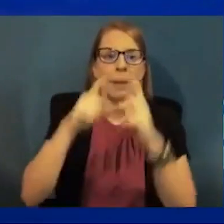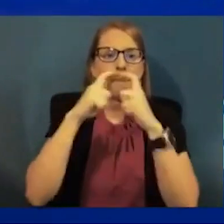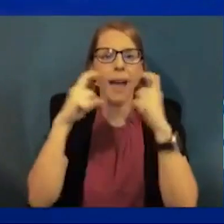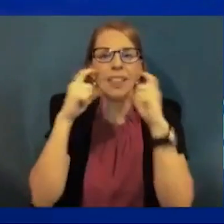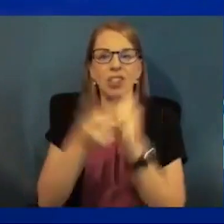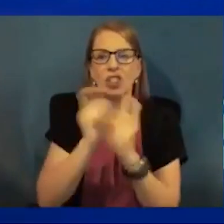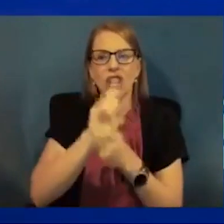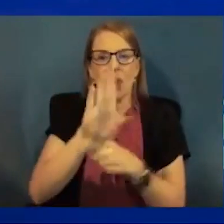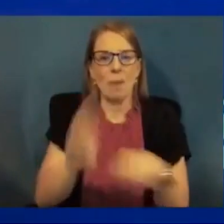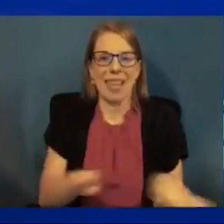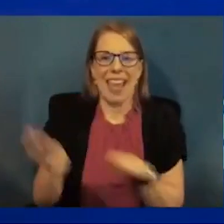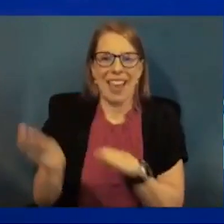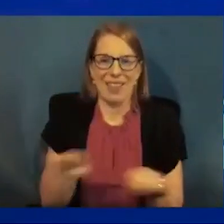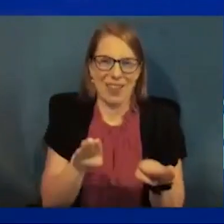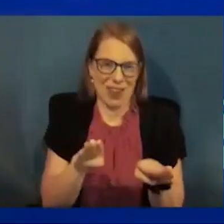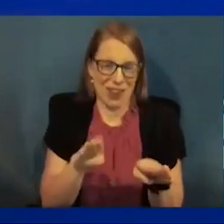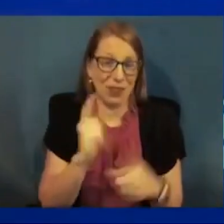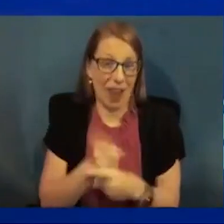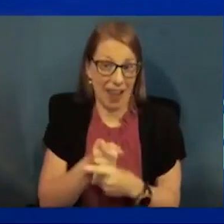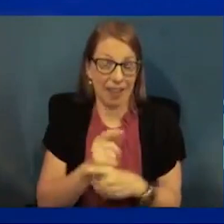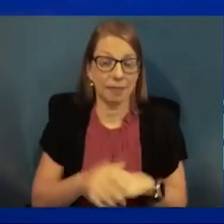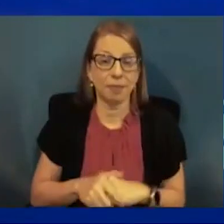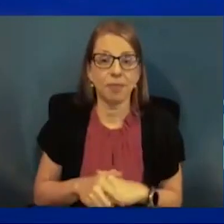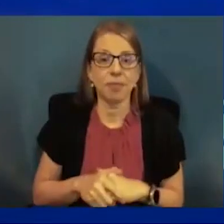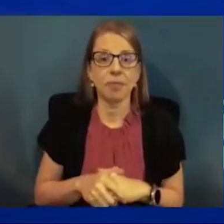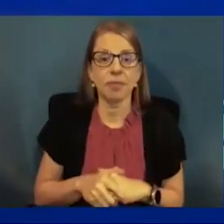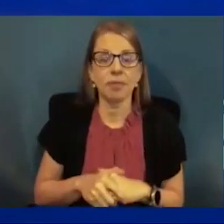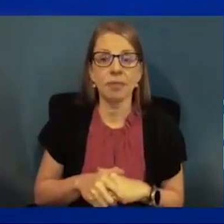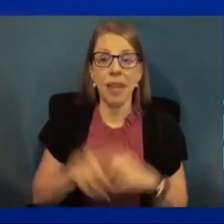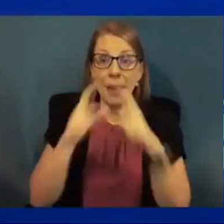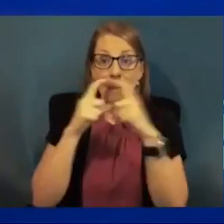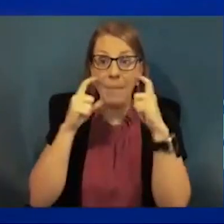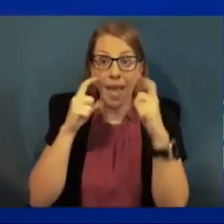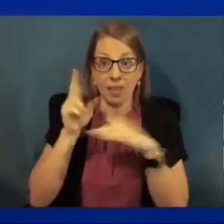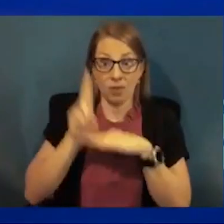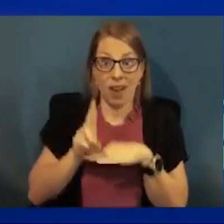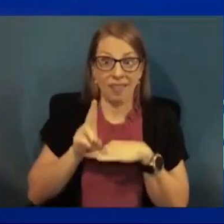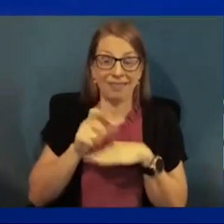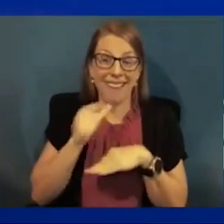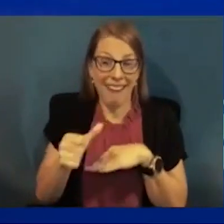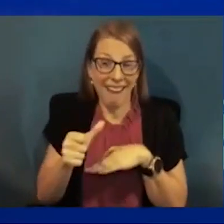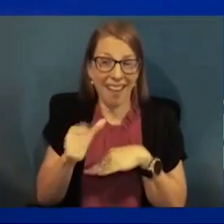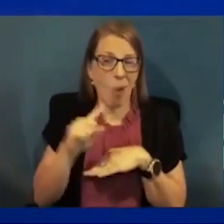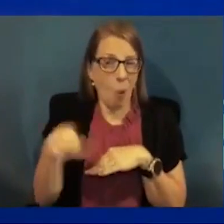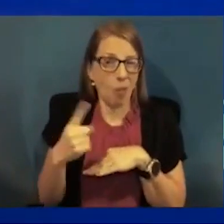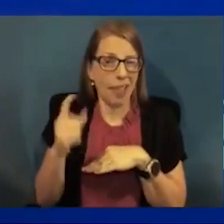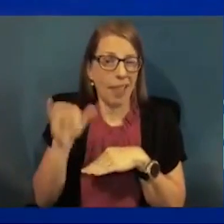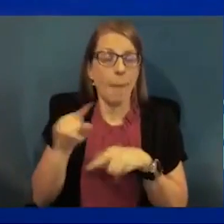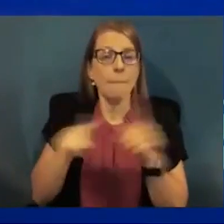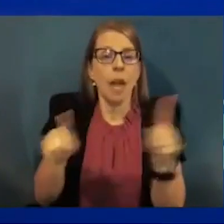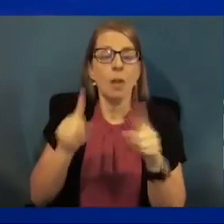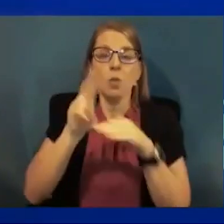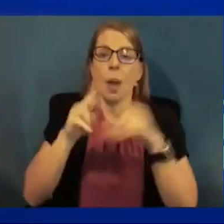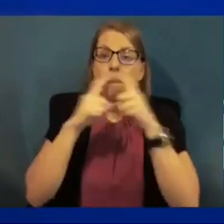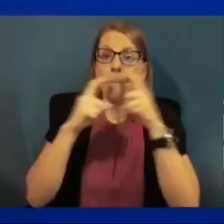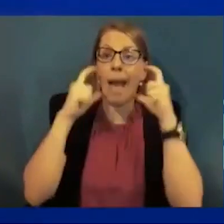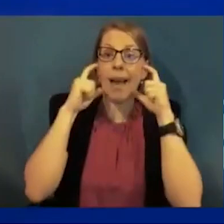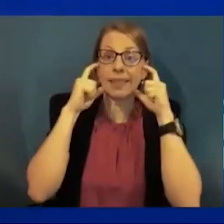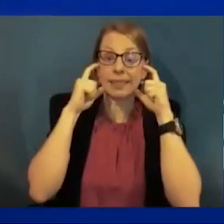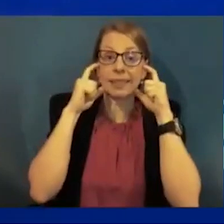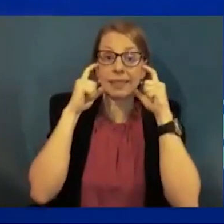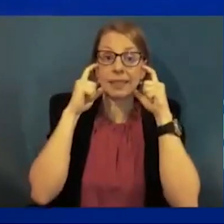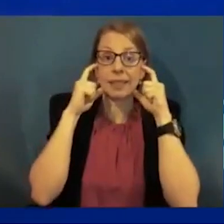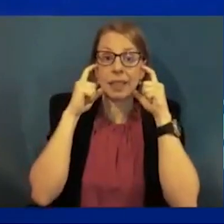right? There's not just the fact you have a mask on, but suddenly you get a mask on and you think, am I really